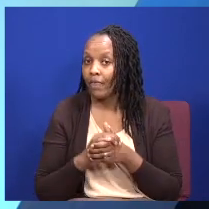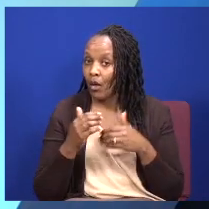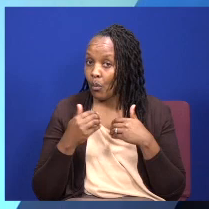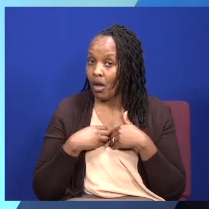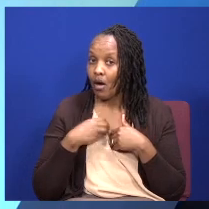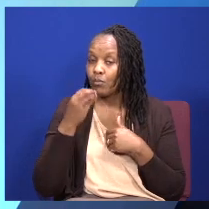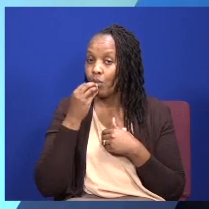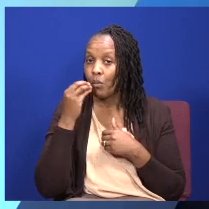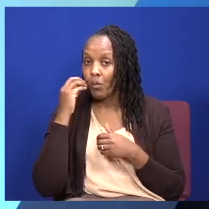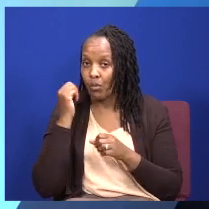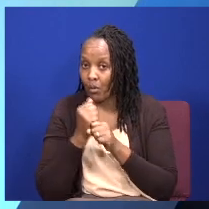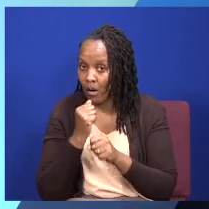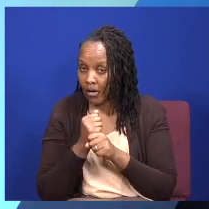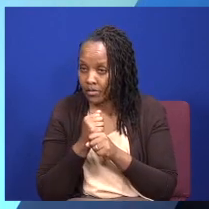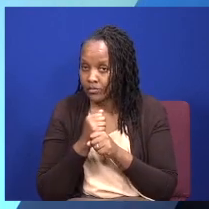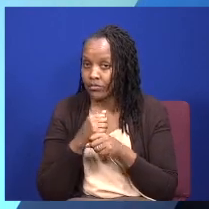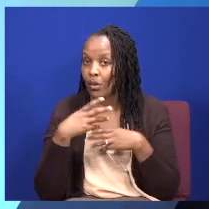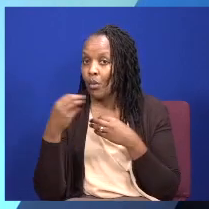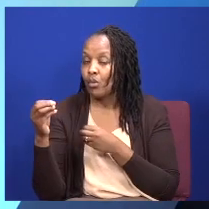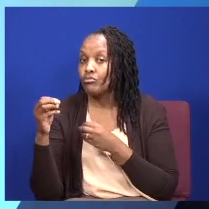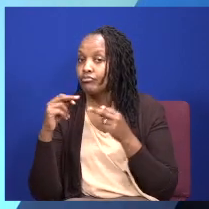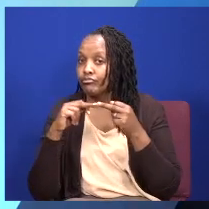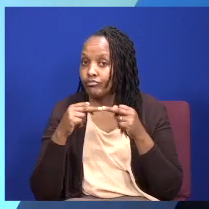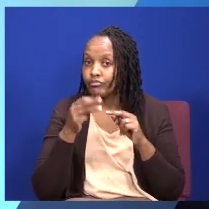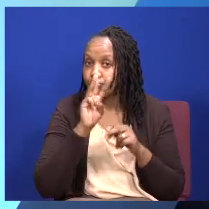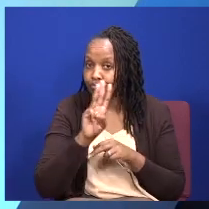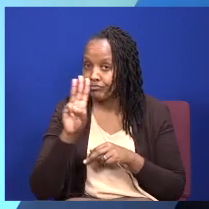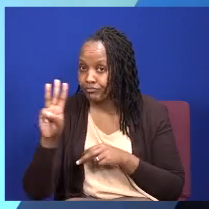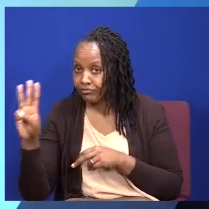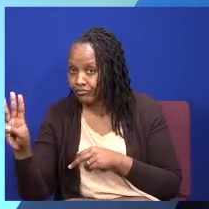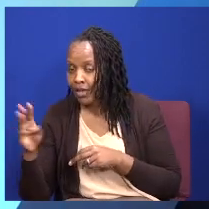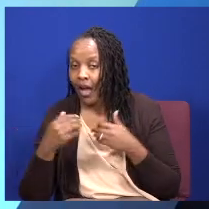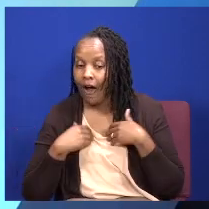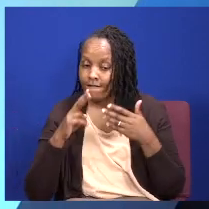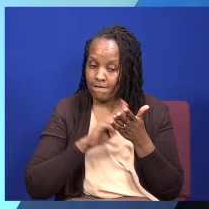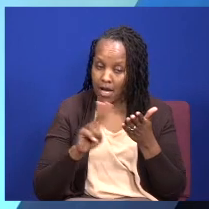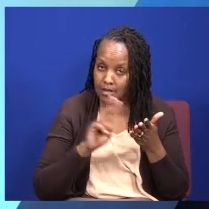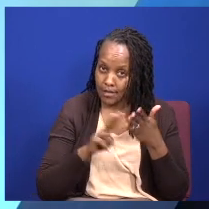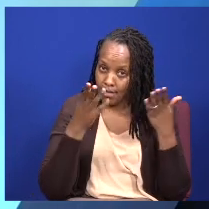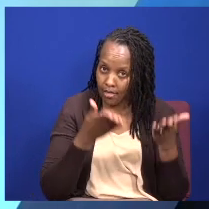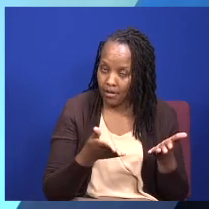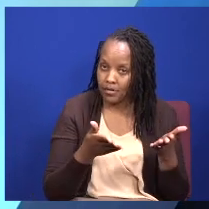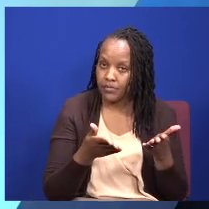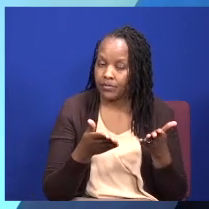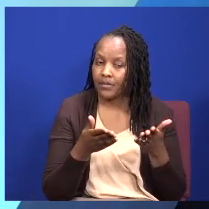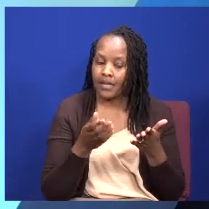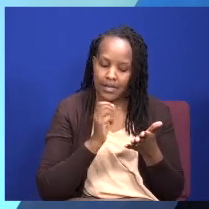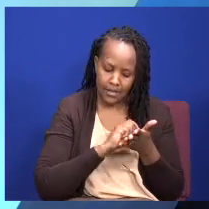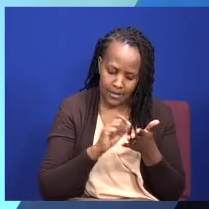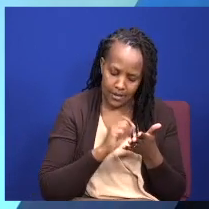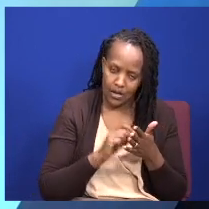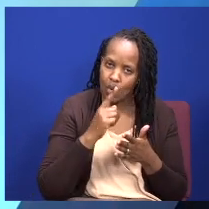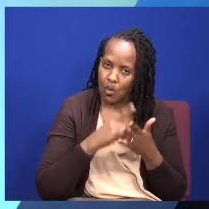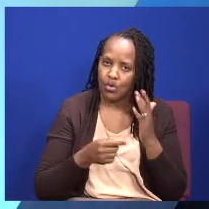your CTAM website and download the work. There are verses there for you to read and then write down what God is speaking to you every day. And it's